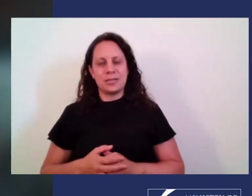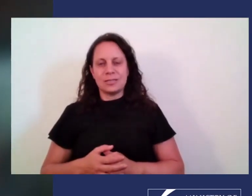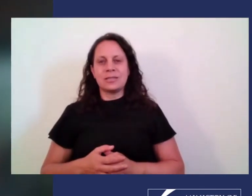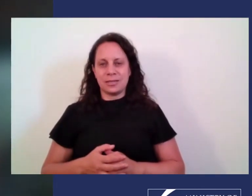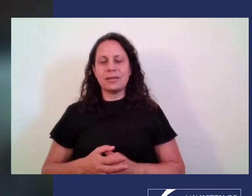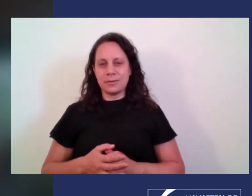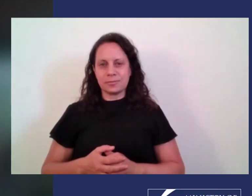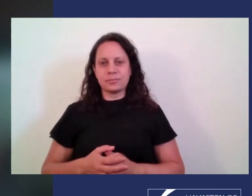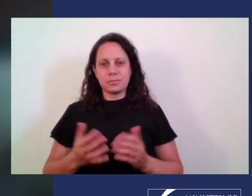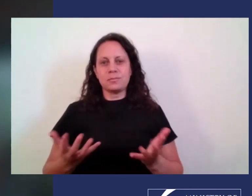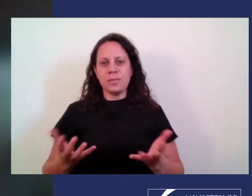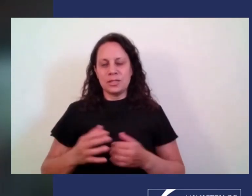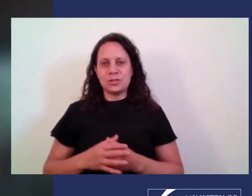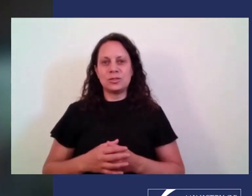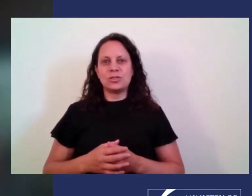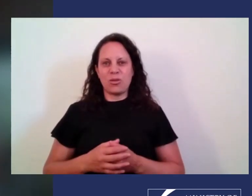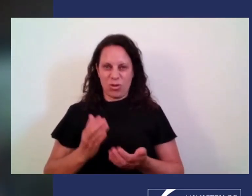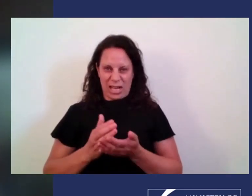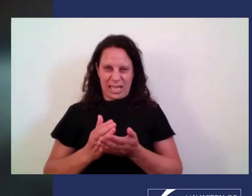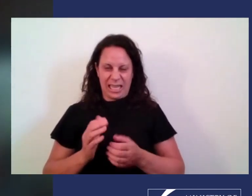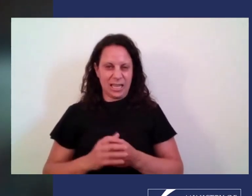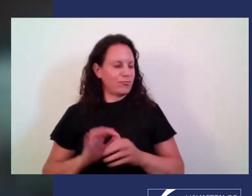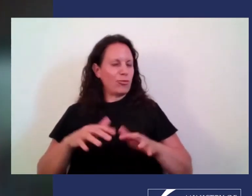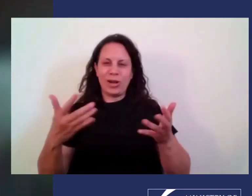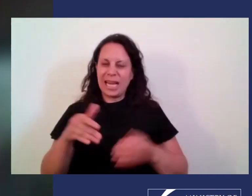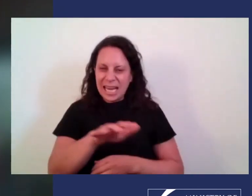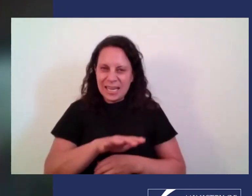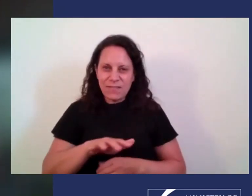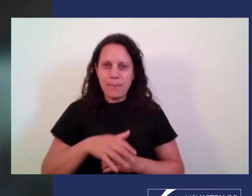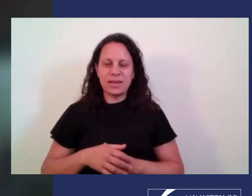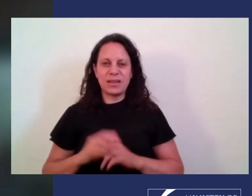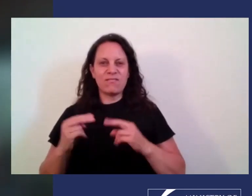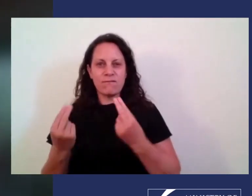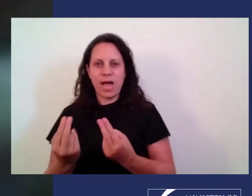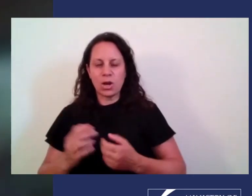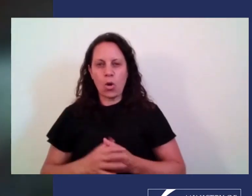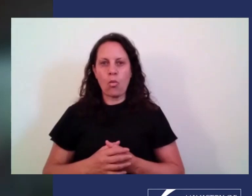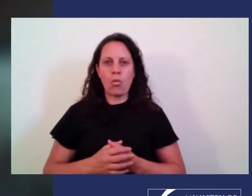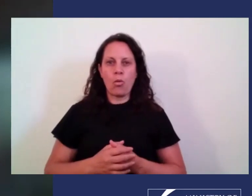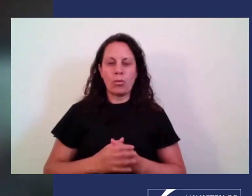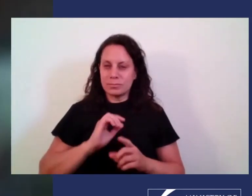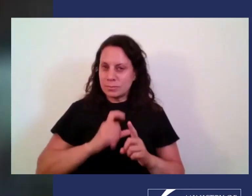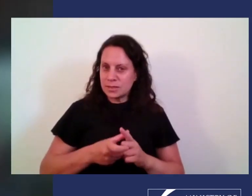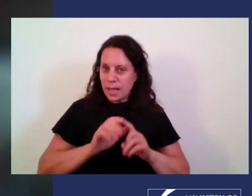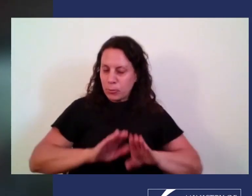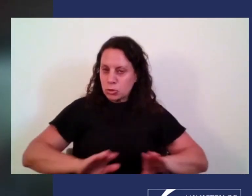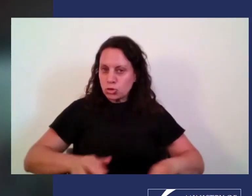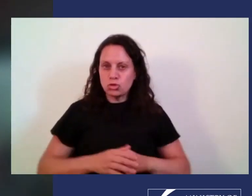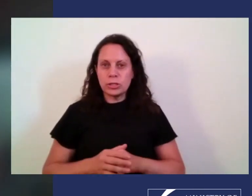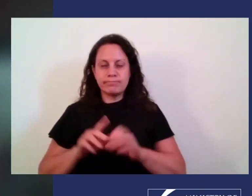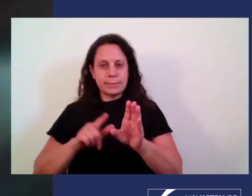really reach out to any family or whānau who have disabled young people or